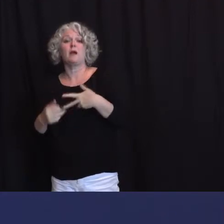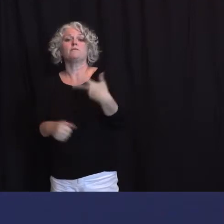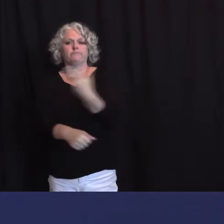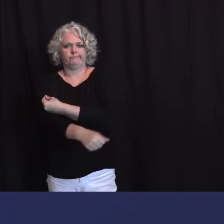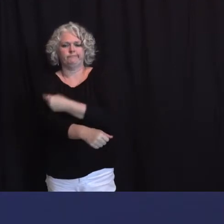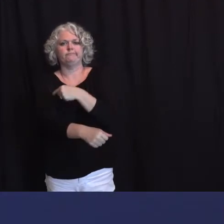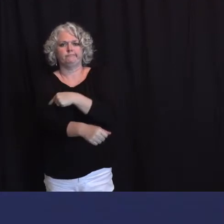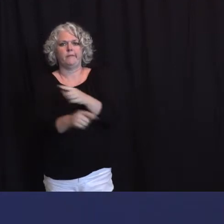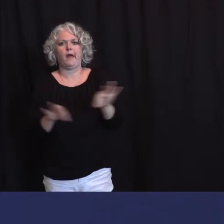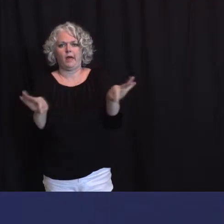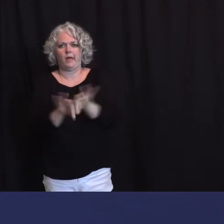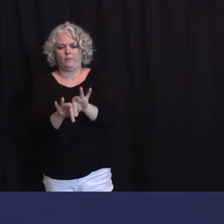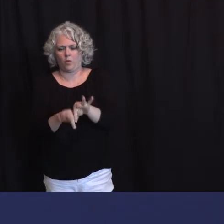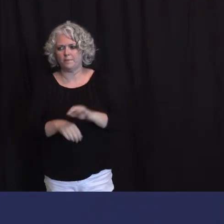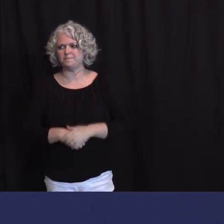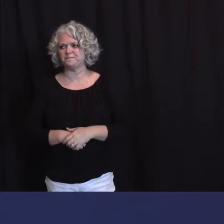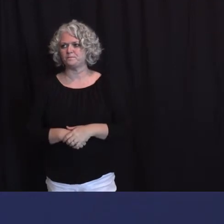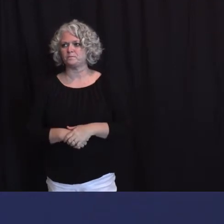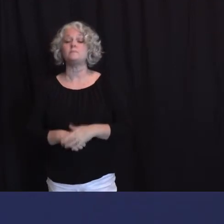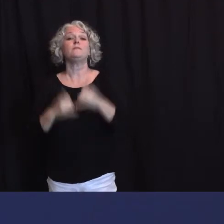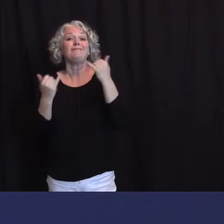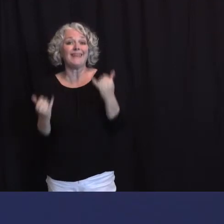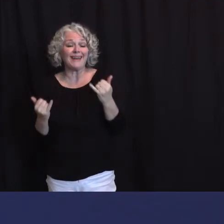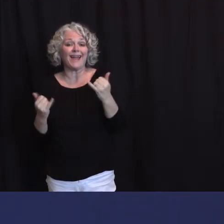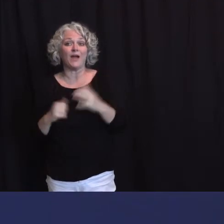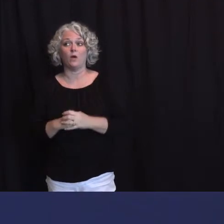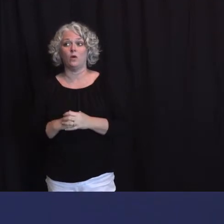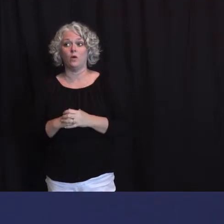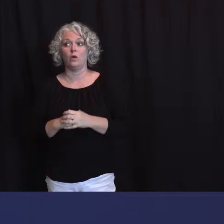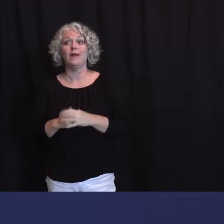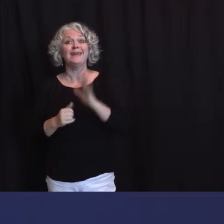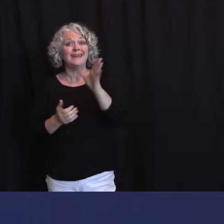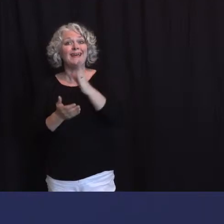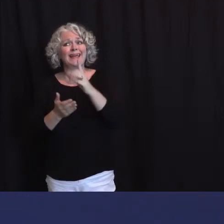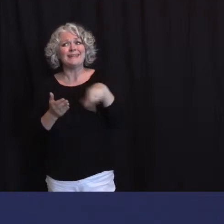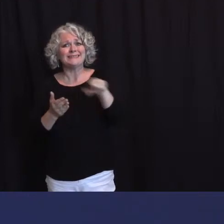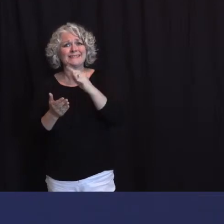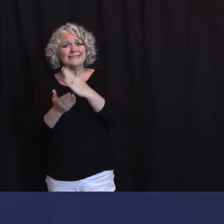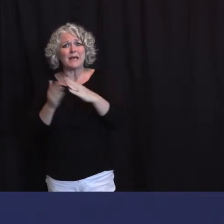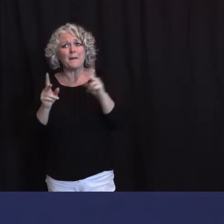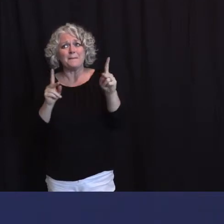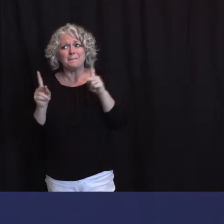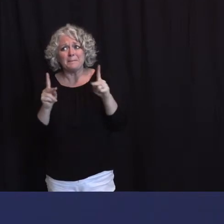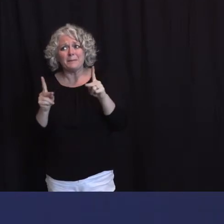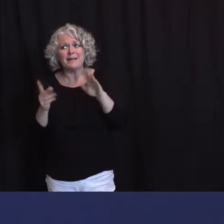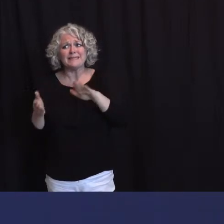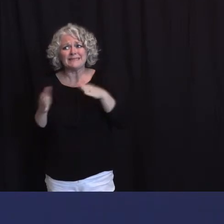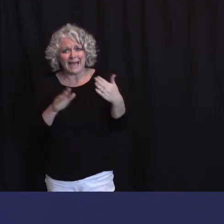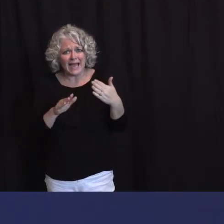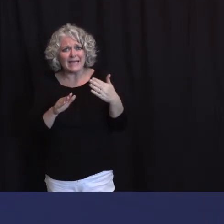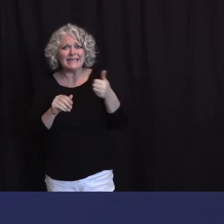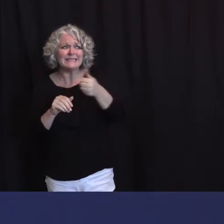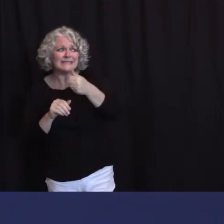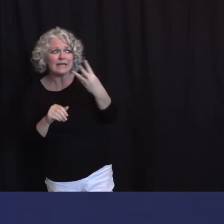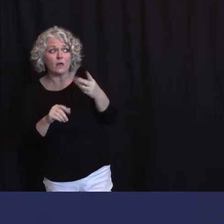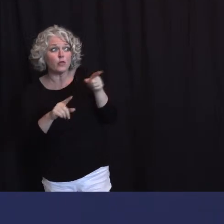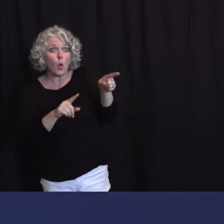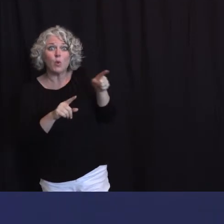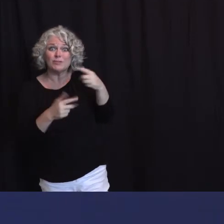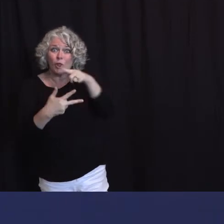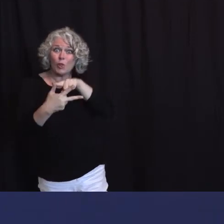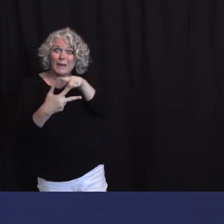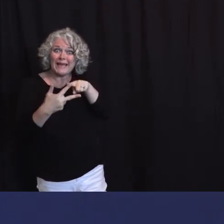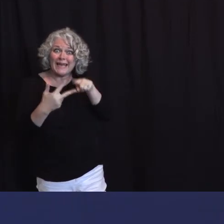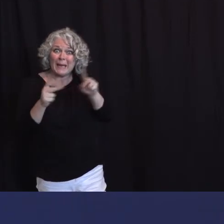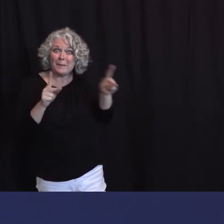with what I'm about to say, because in some cases these folks died a while ago. And so bless each and every one of them. Died a while ago. Most of them, if not